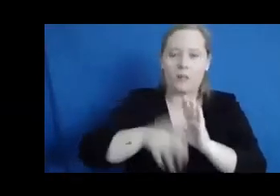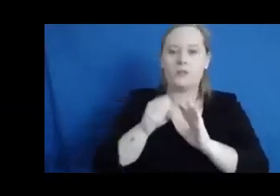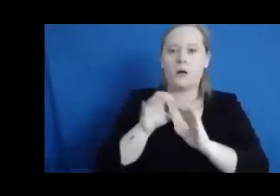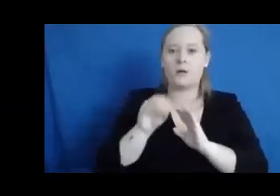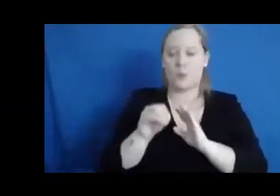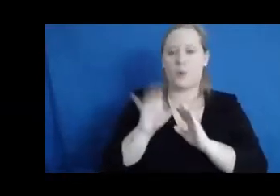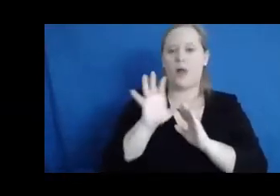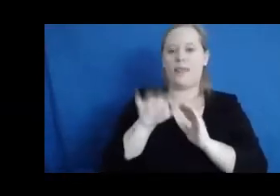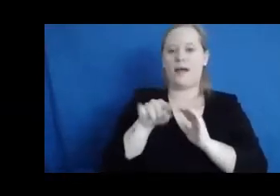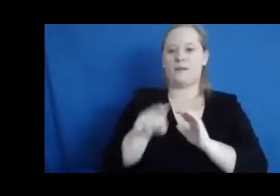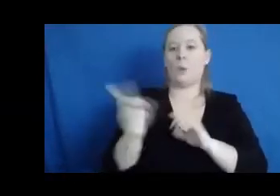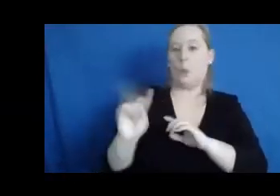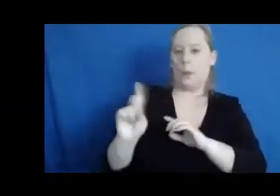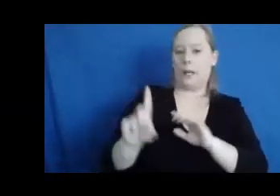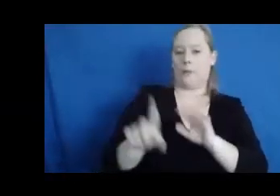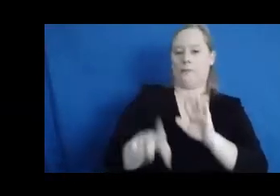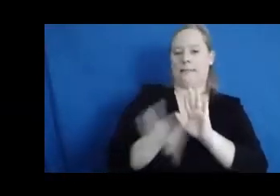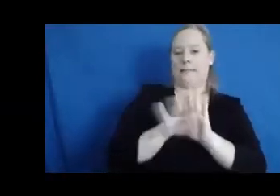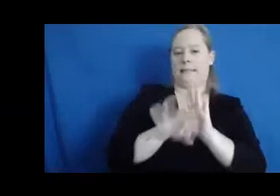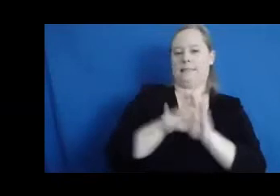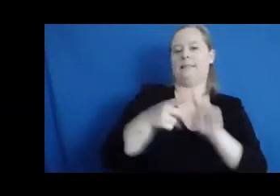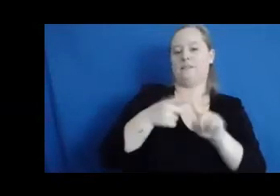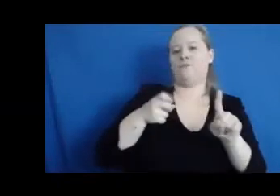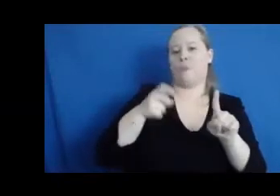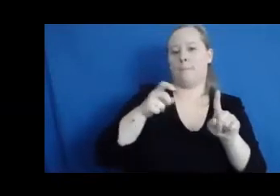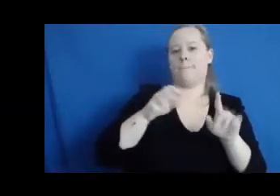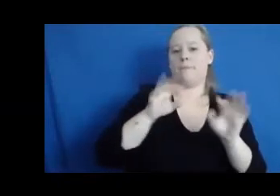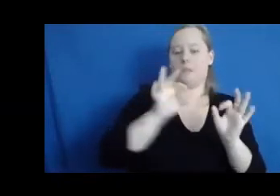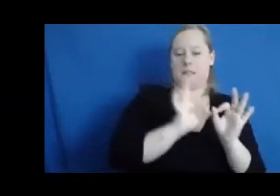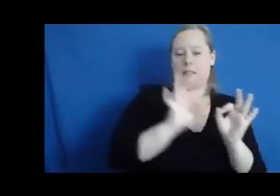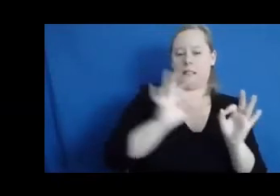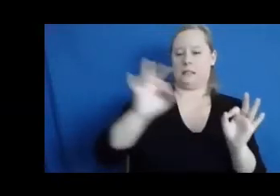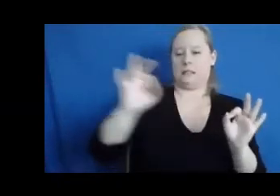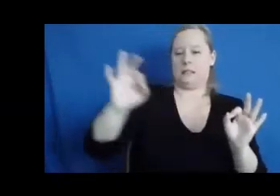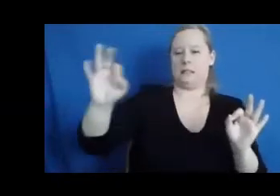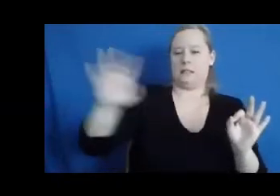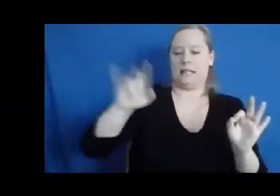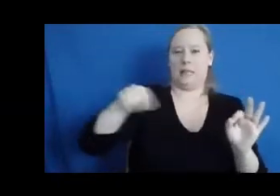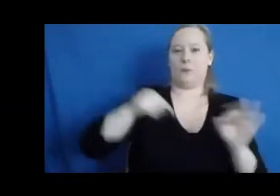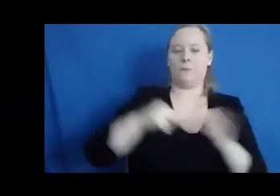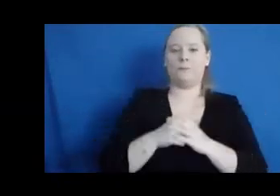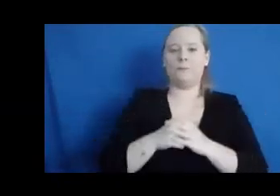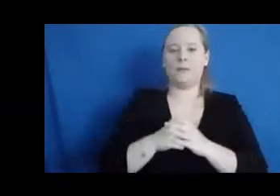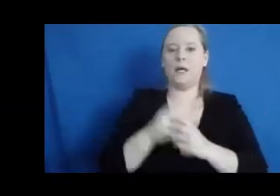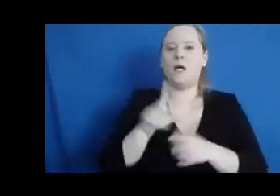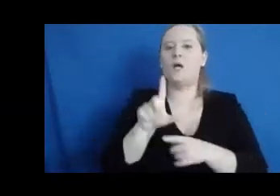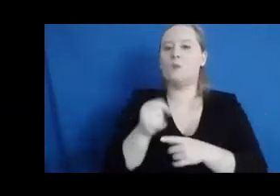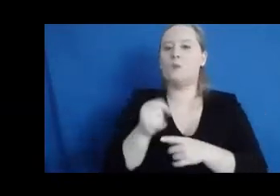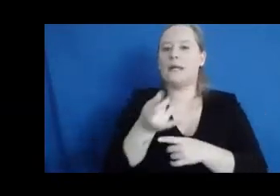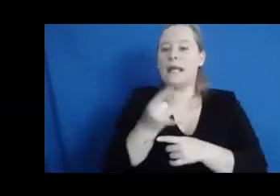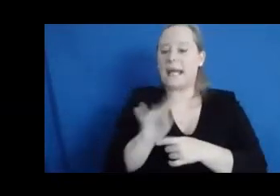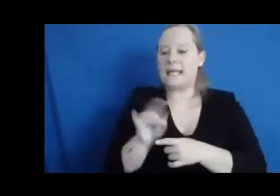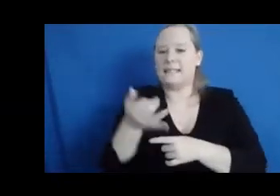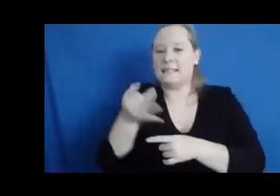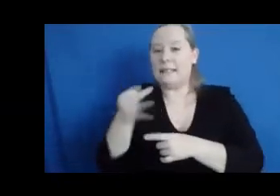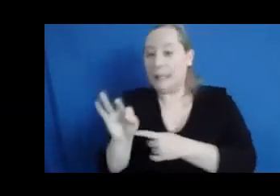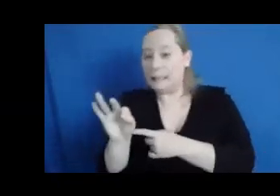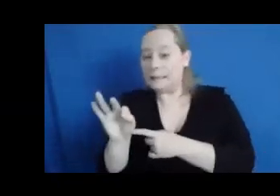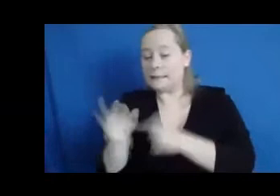approximately where those samples were collected. And then in 2018 and 19,